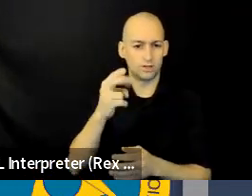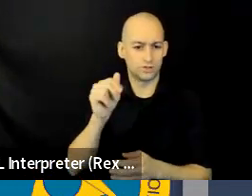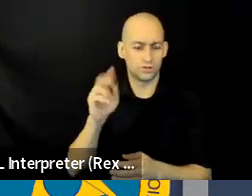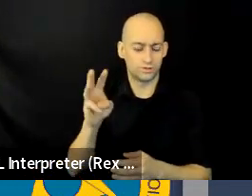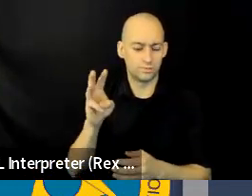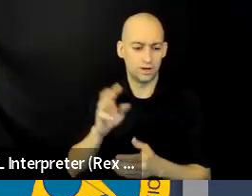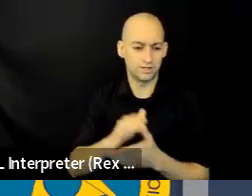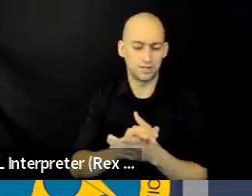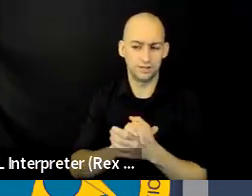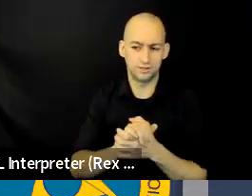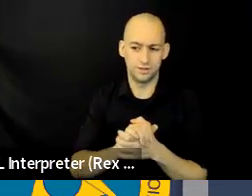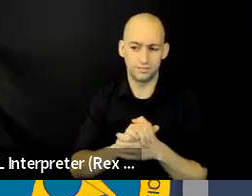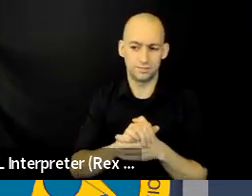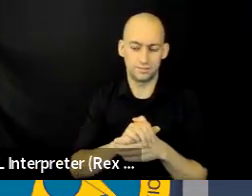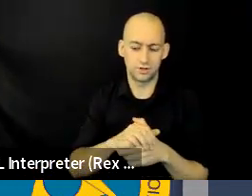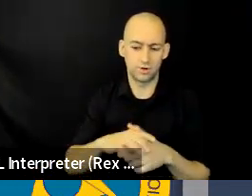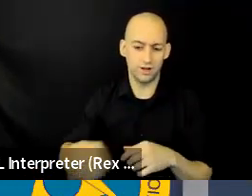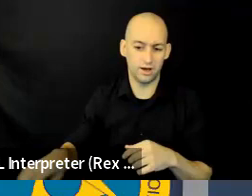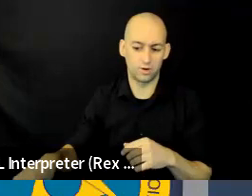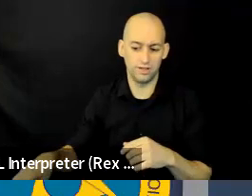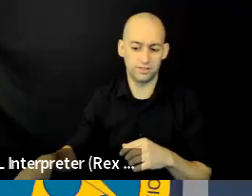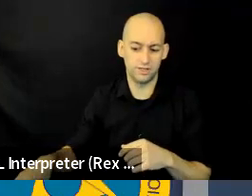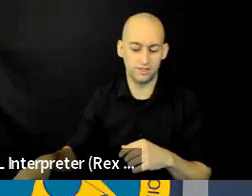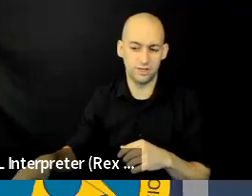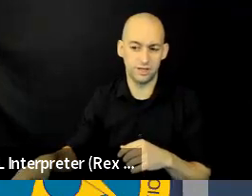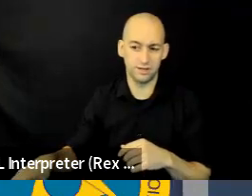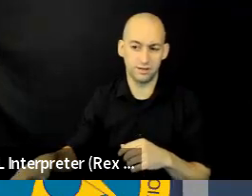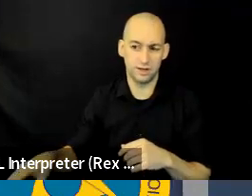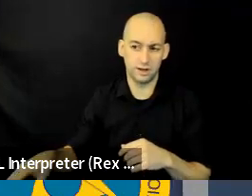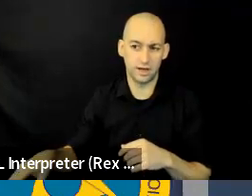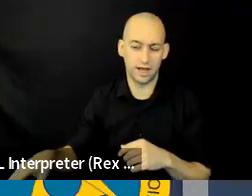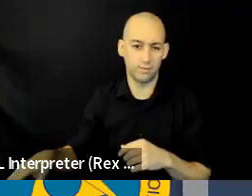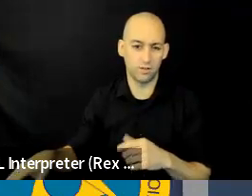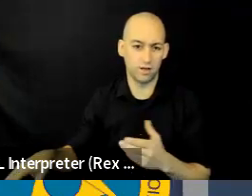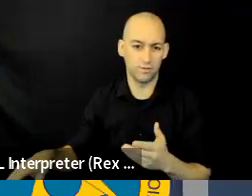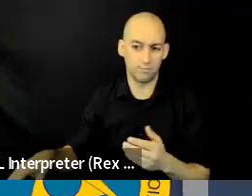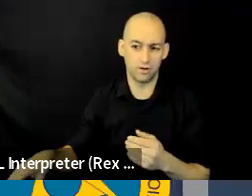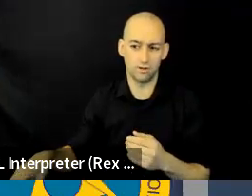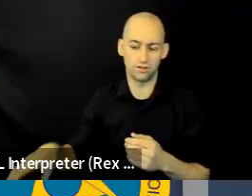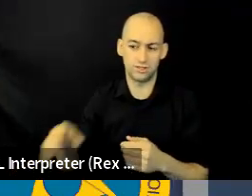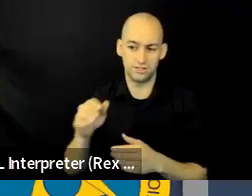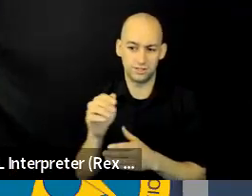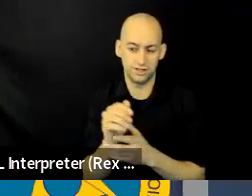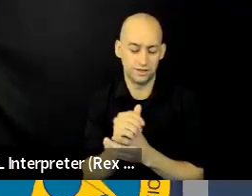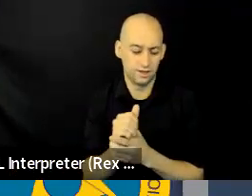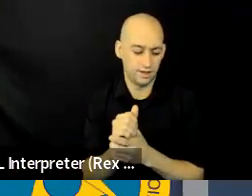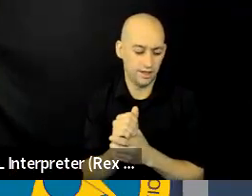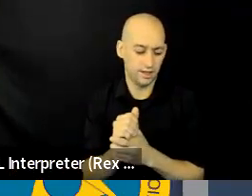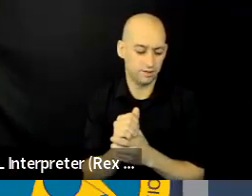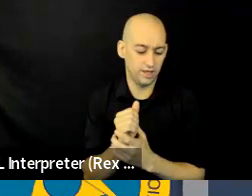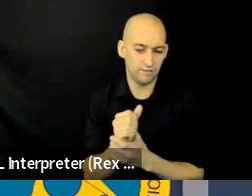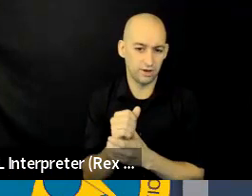Second. Motion by Commissioner Bradshaw, second by Commissioner Grisby. Any further comment? All those in